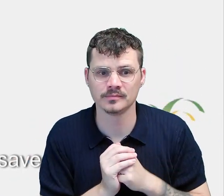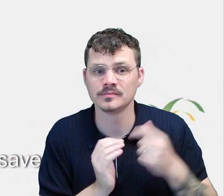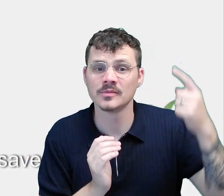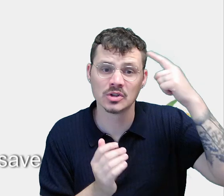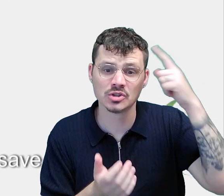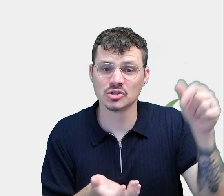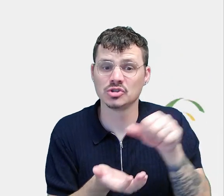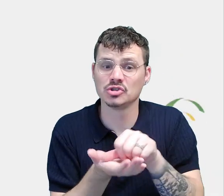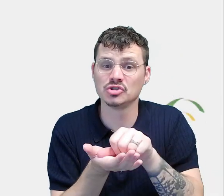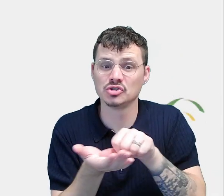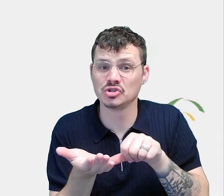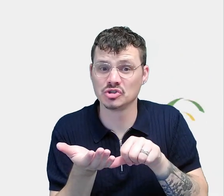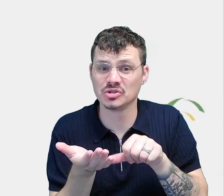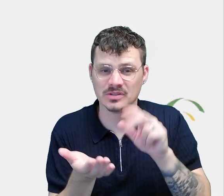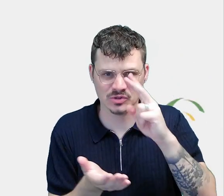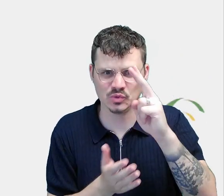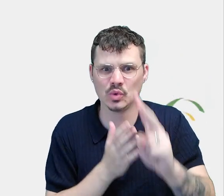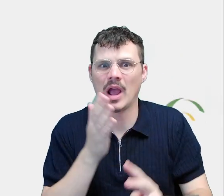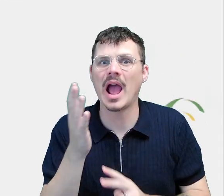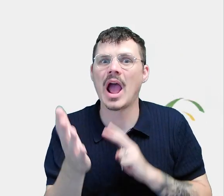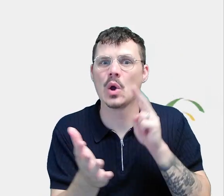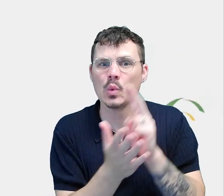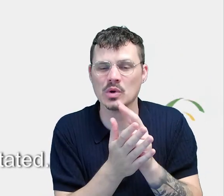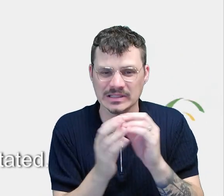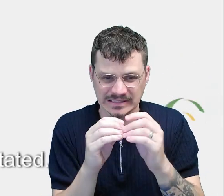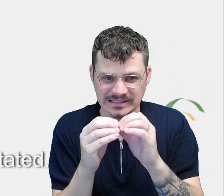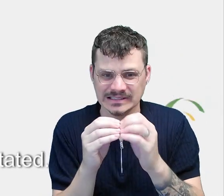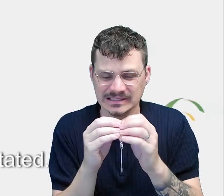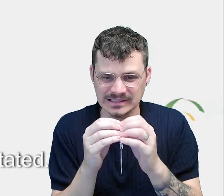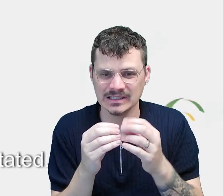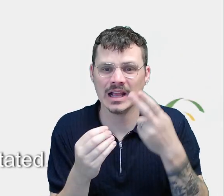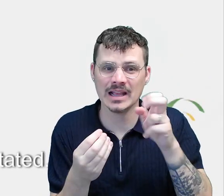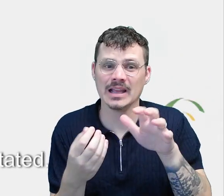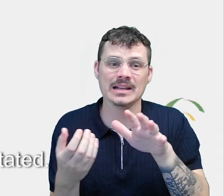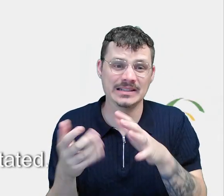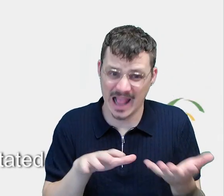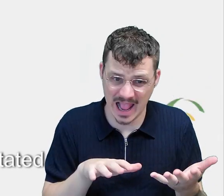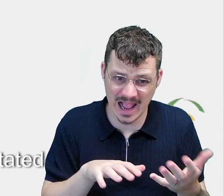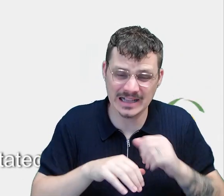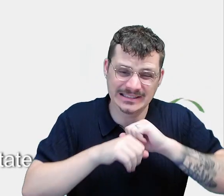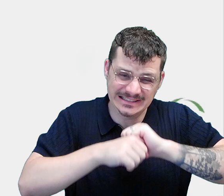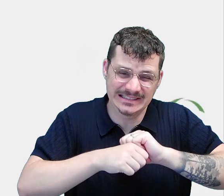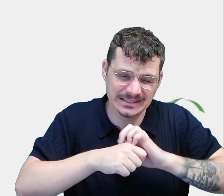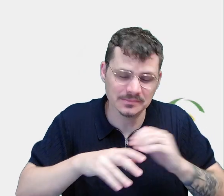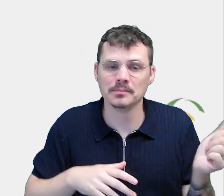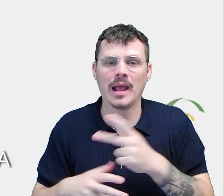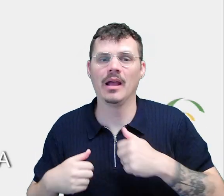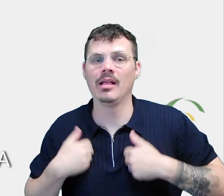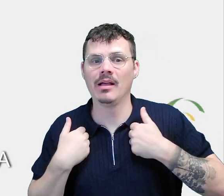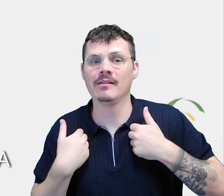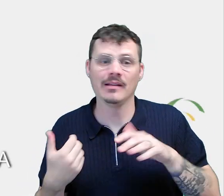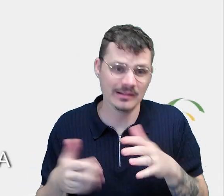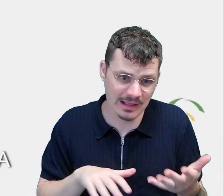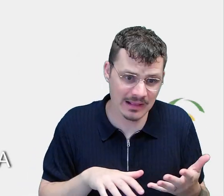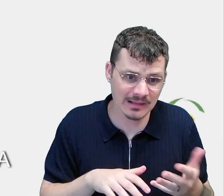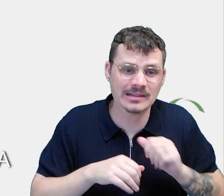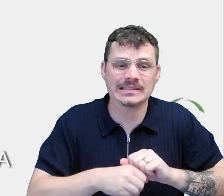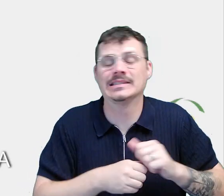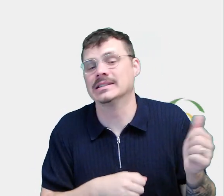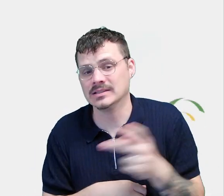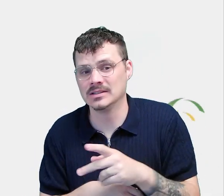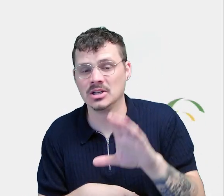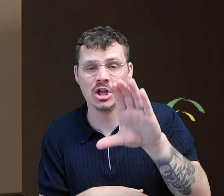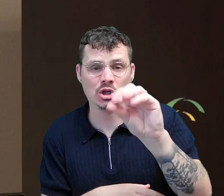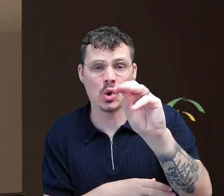neurosurgery just trying to save his life for 2 hours. He died several times and was resuscitated. He was in a coma for 4